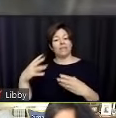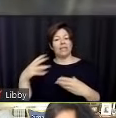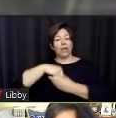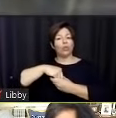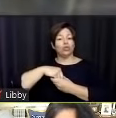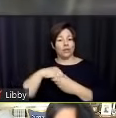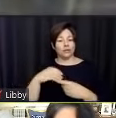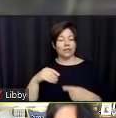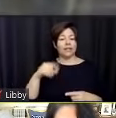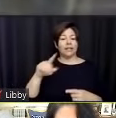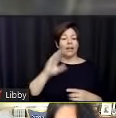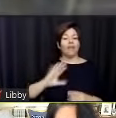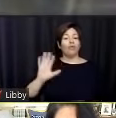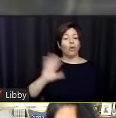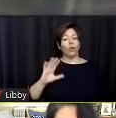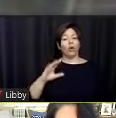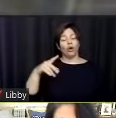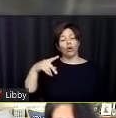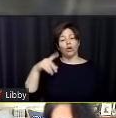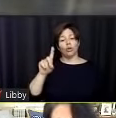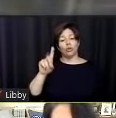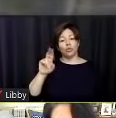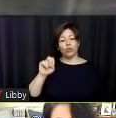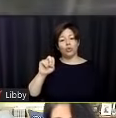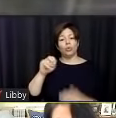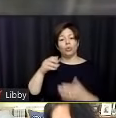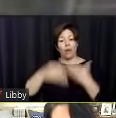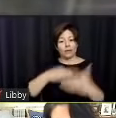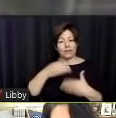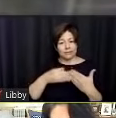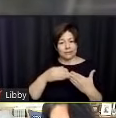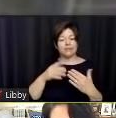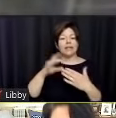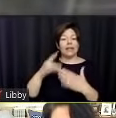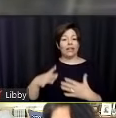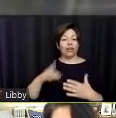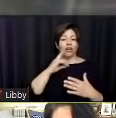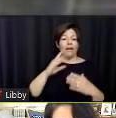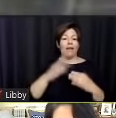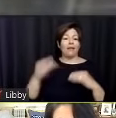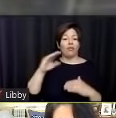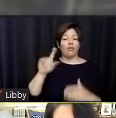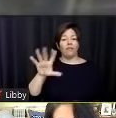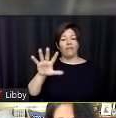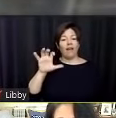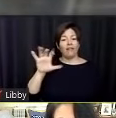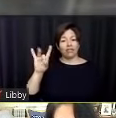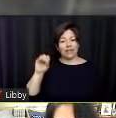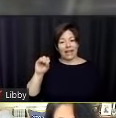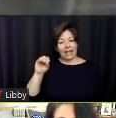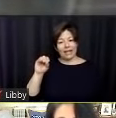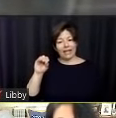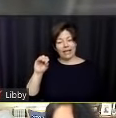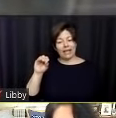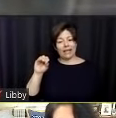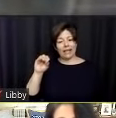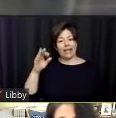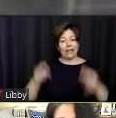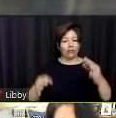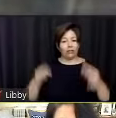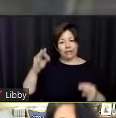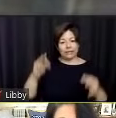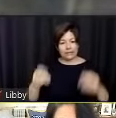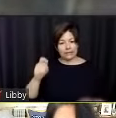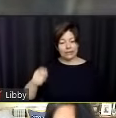due process hearing officer for Pennsylvania and for over 580 hearings. And he uses his knowledge